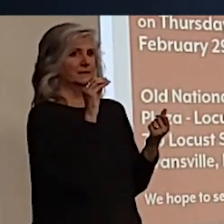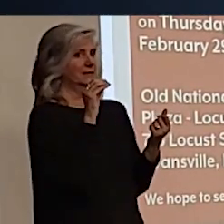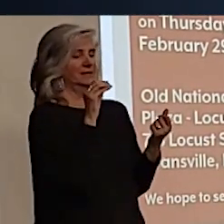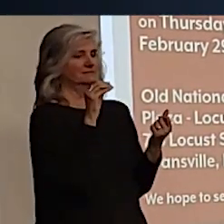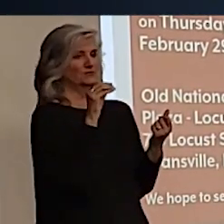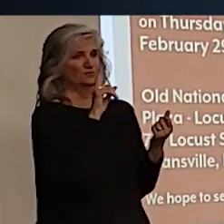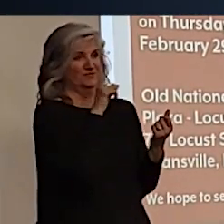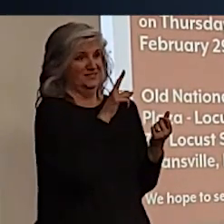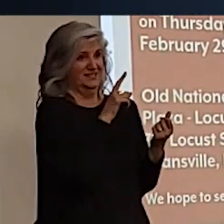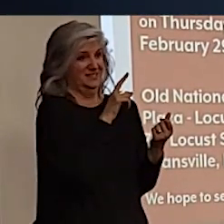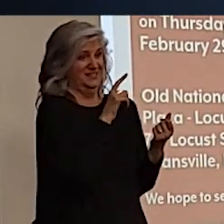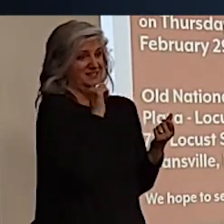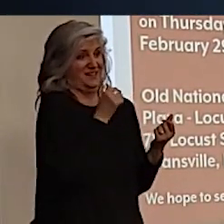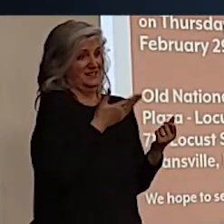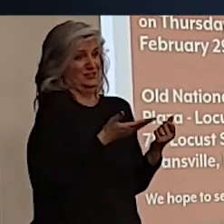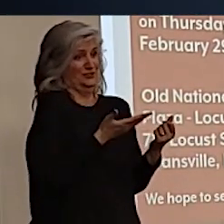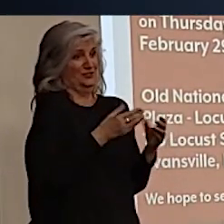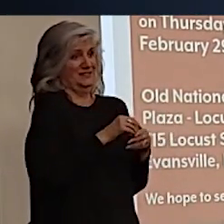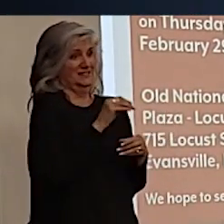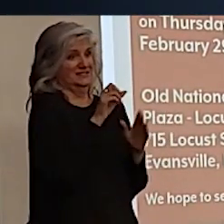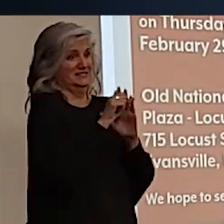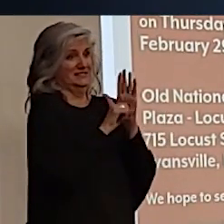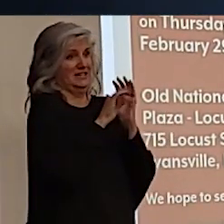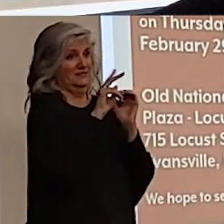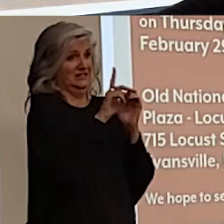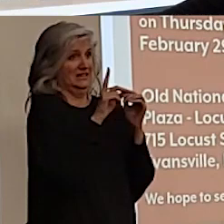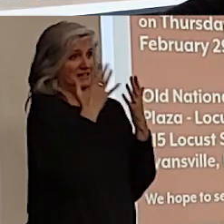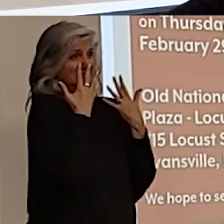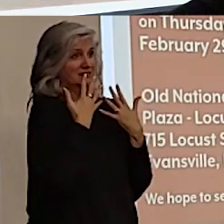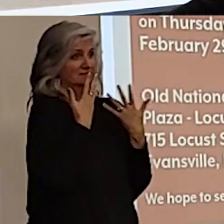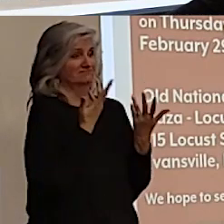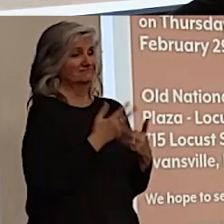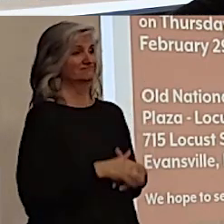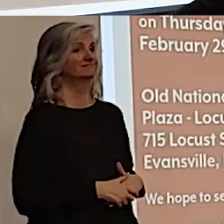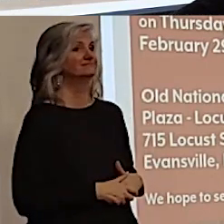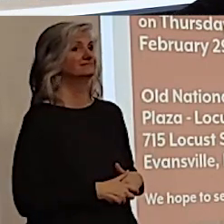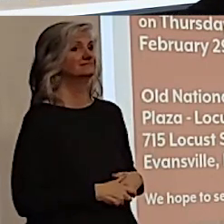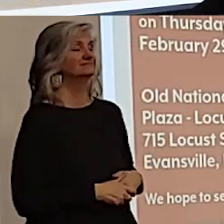longer exists in the state of Indiana, sadly.